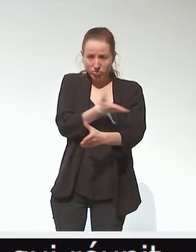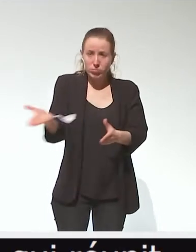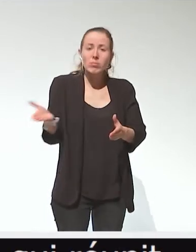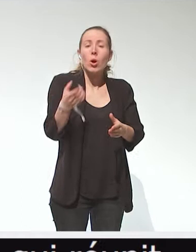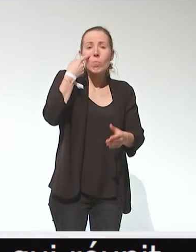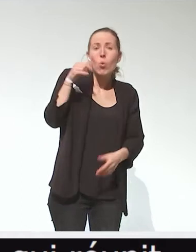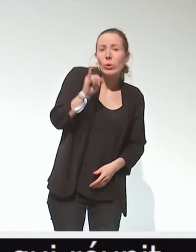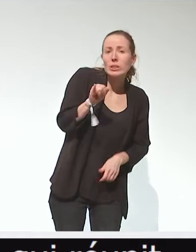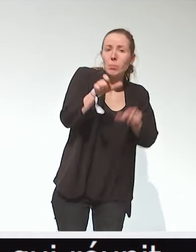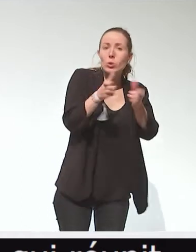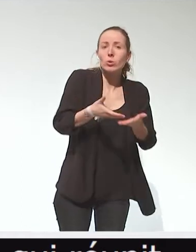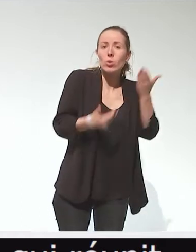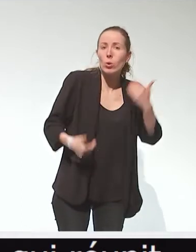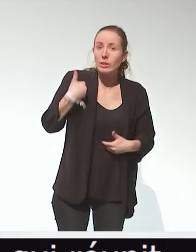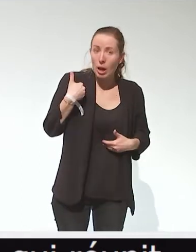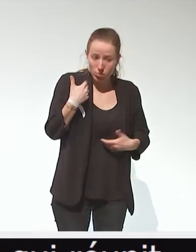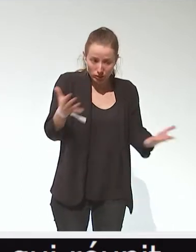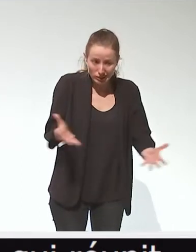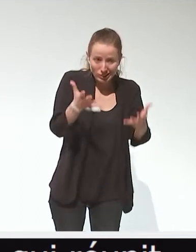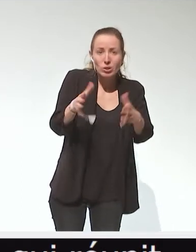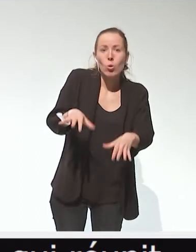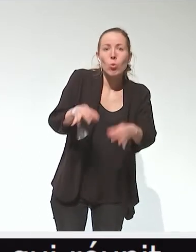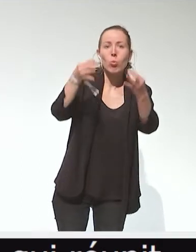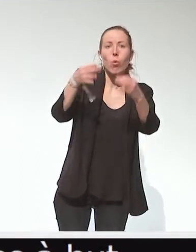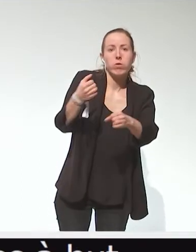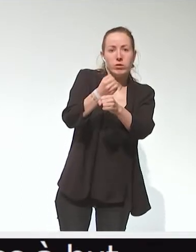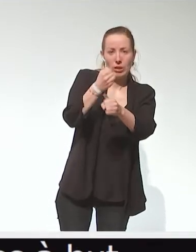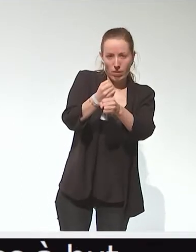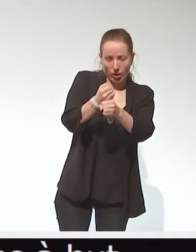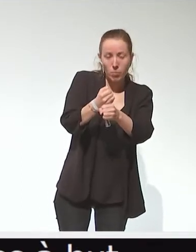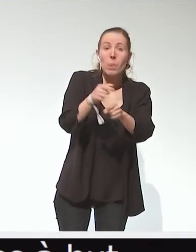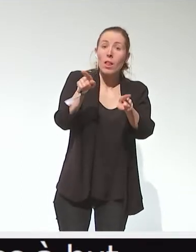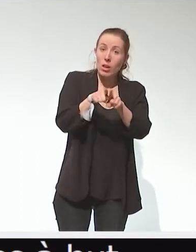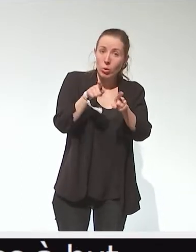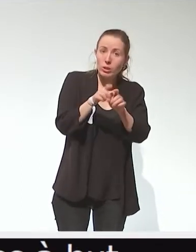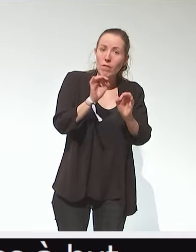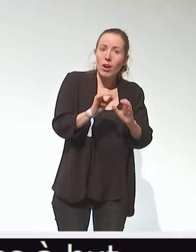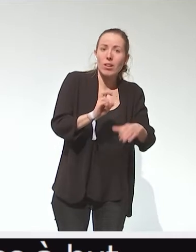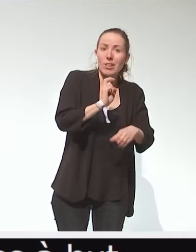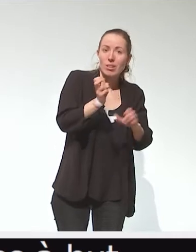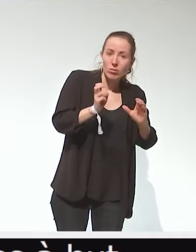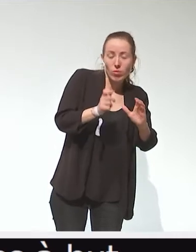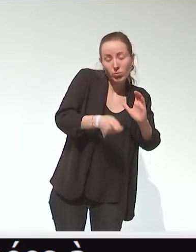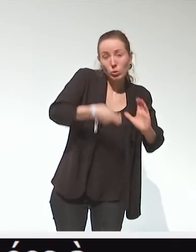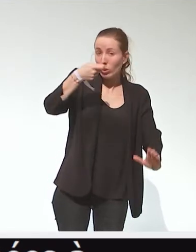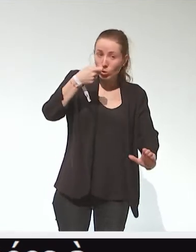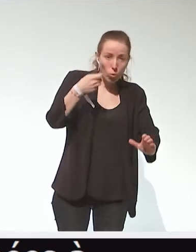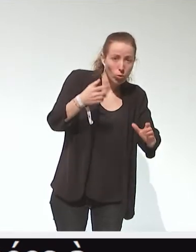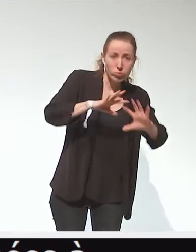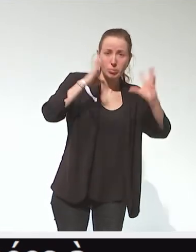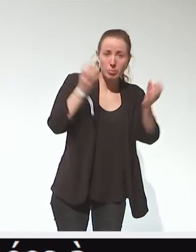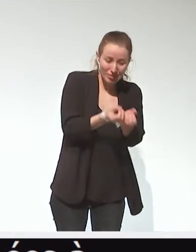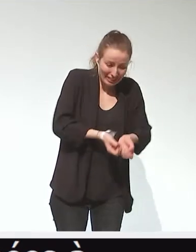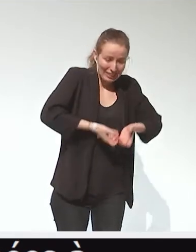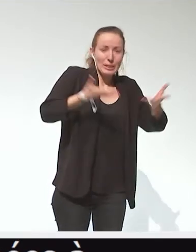hear previously our role in the initiative by the European Commission, but also the